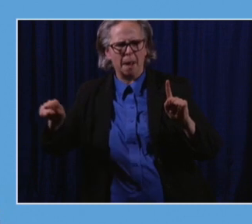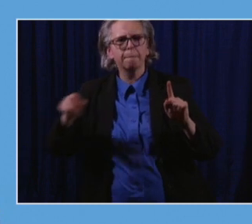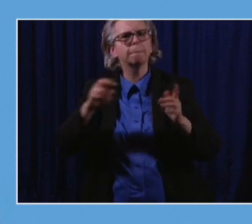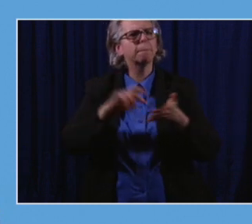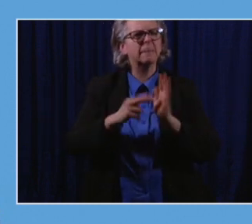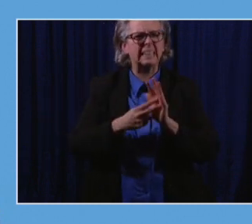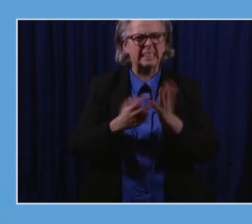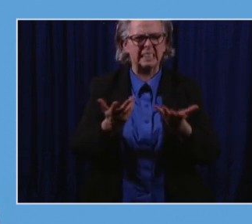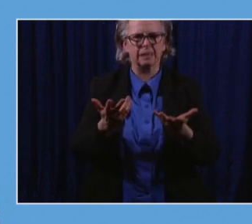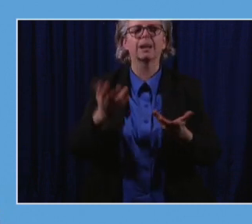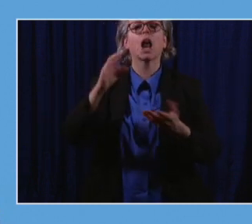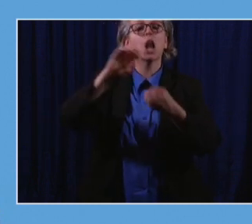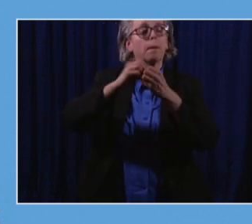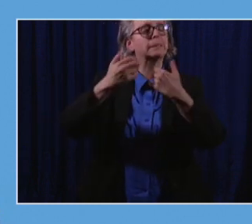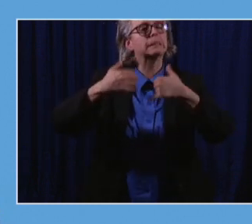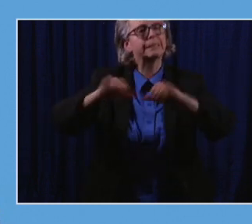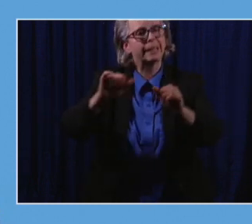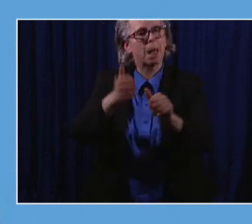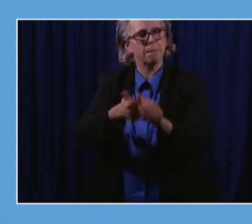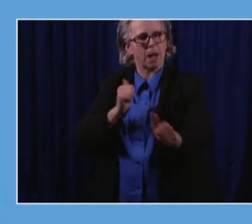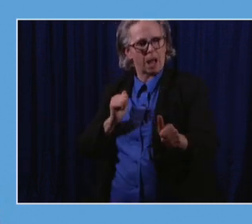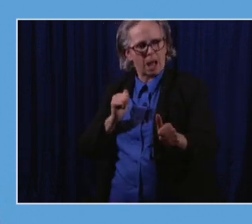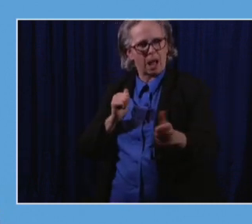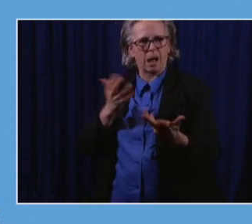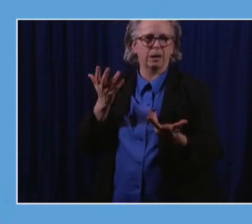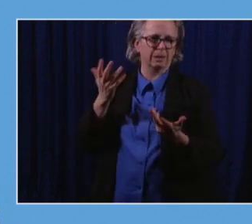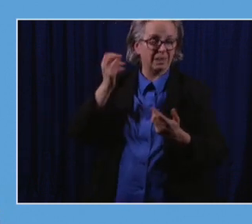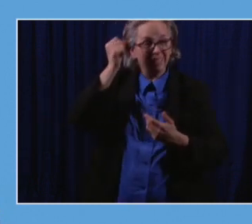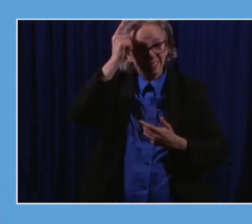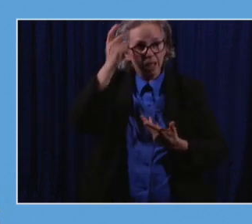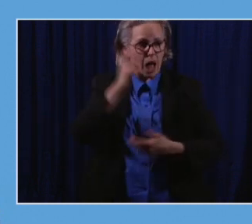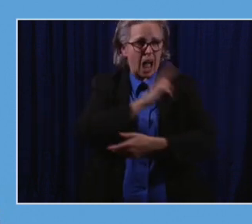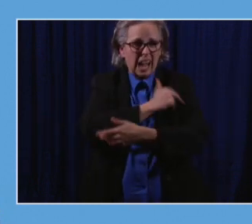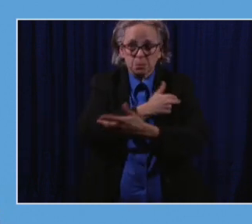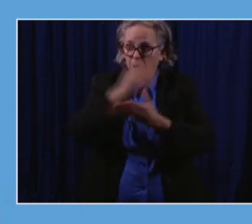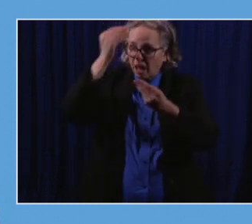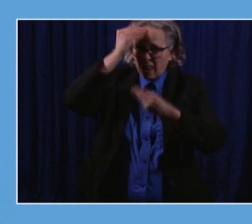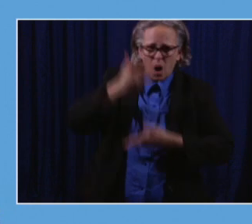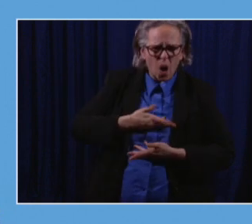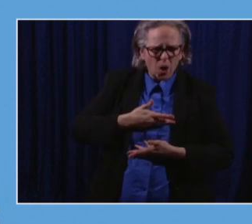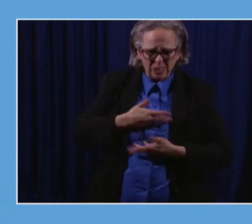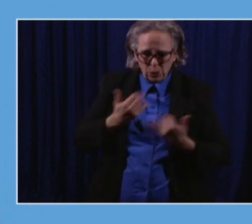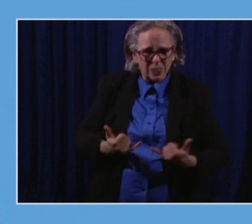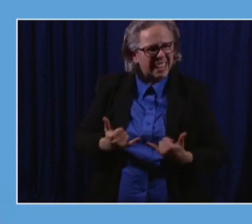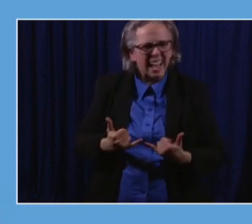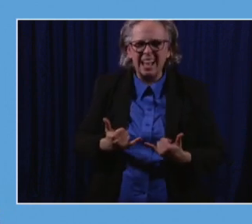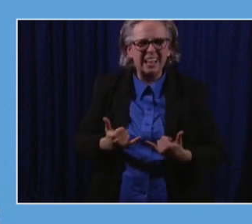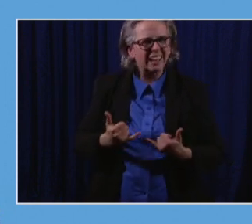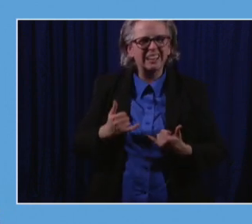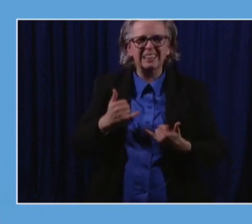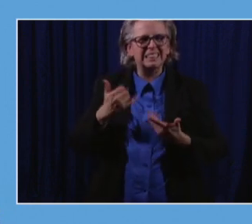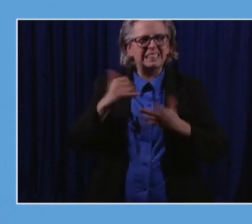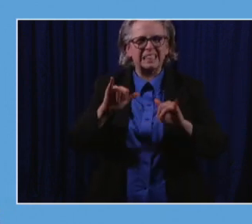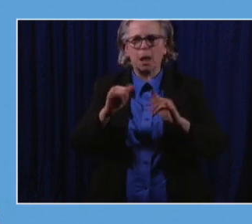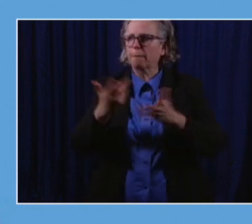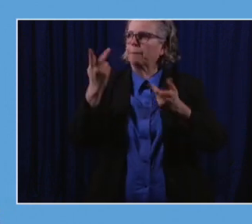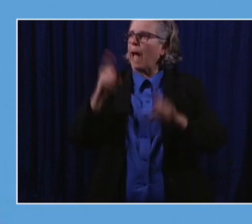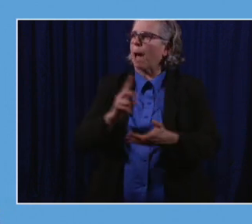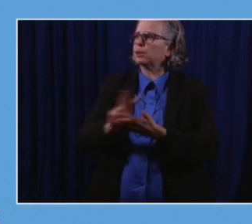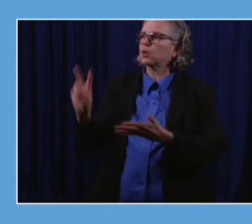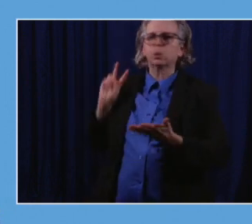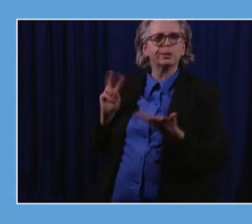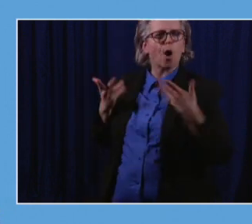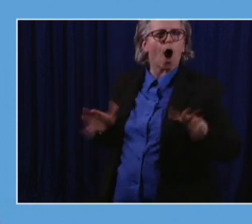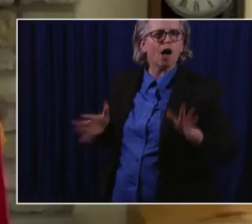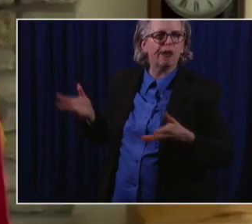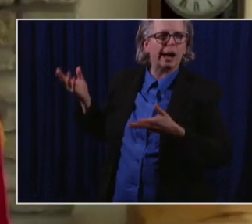get information today that might indicate back here or might indicate here. And so it's probably best